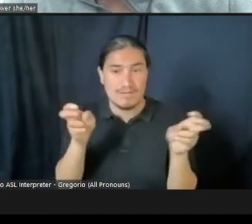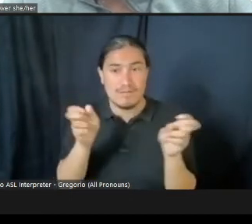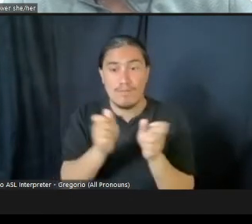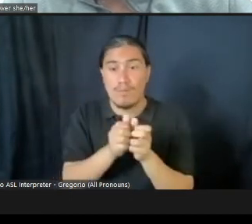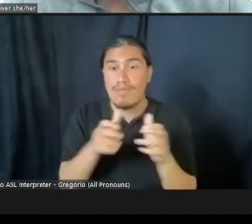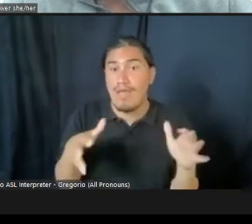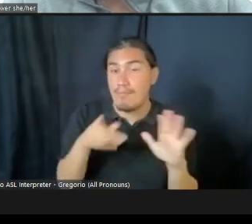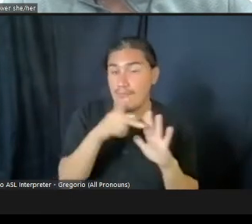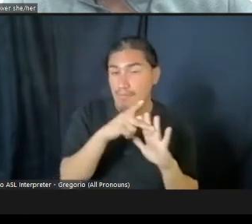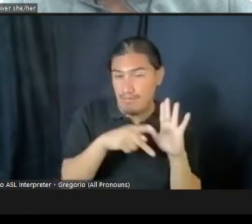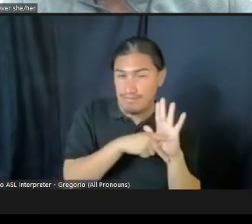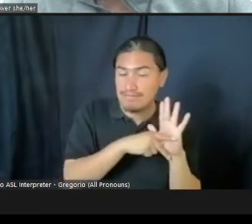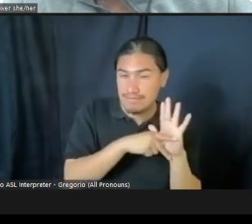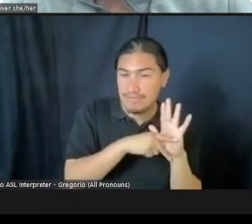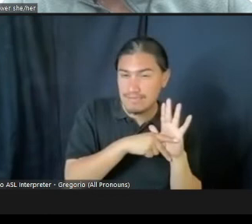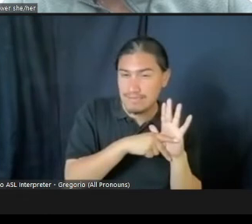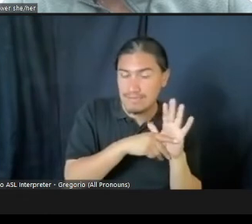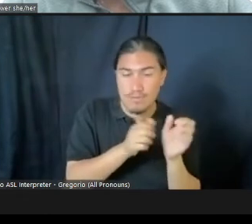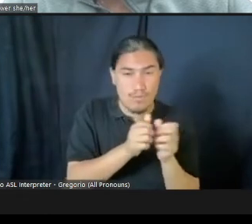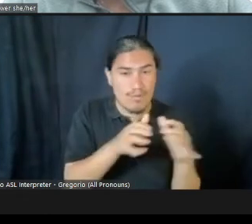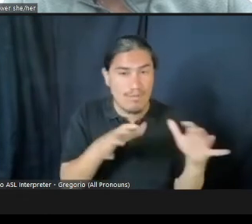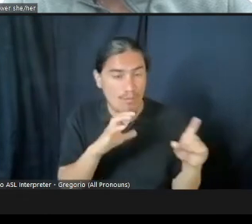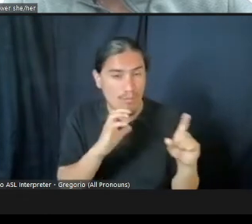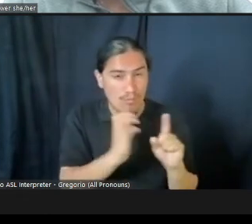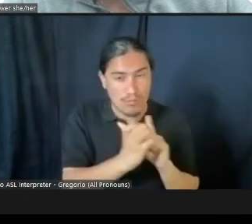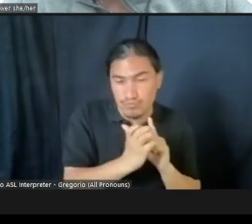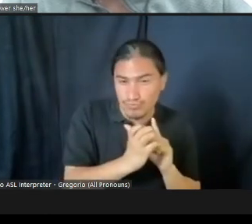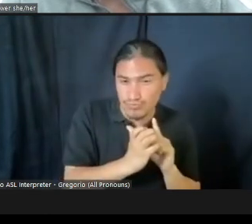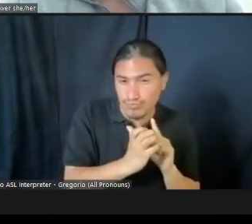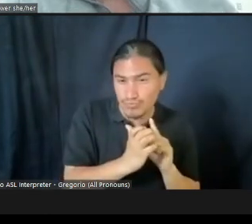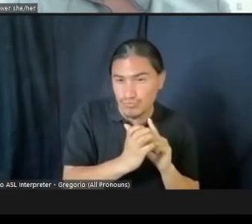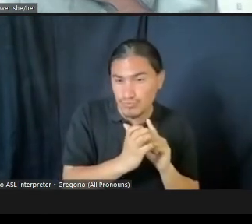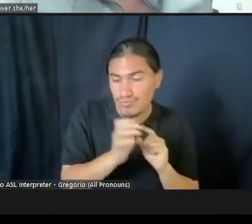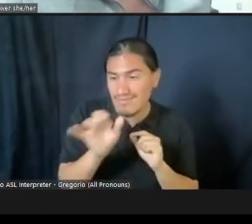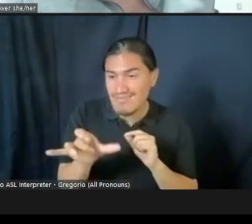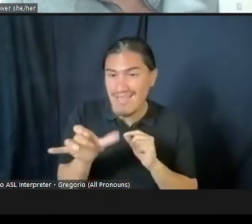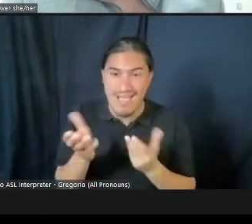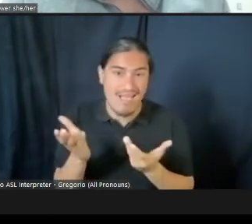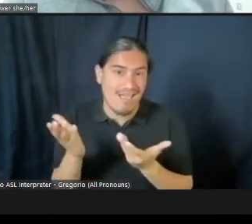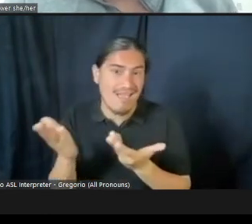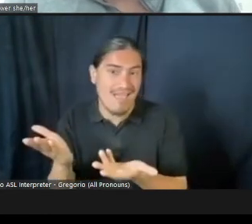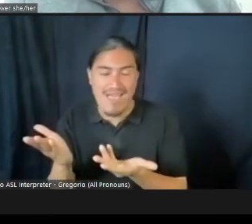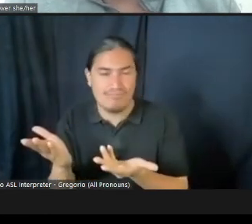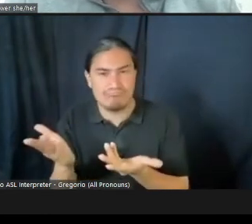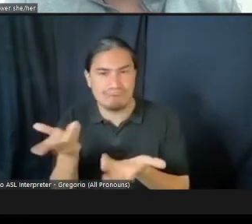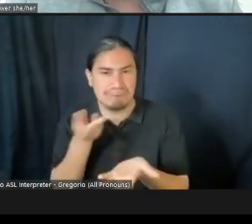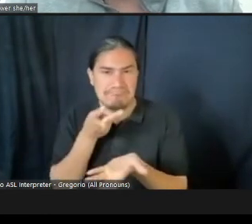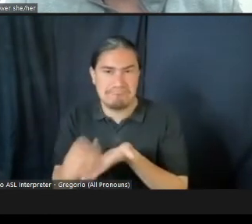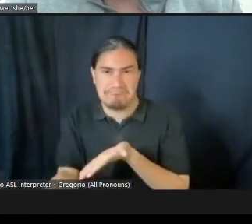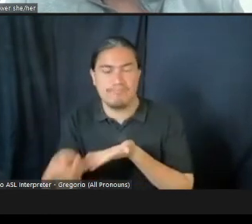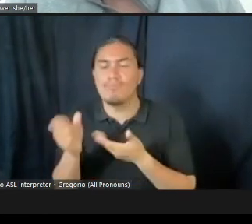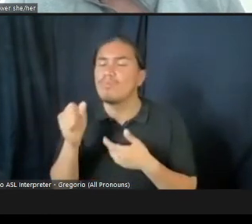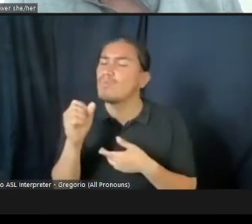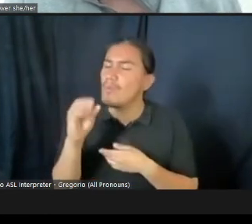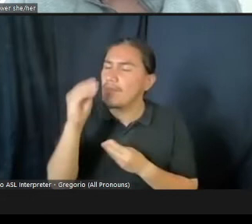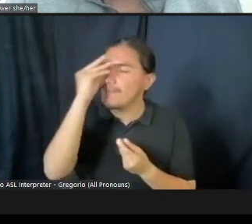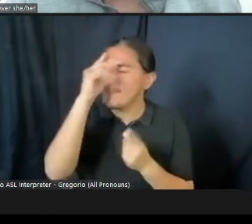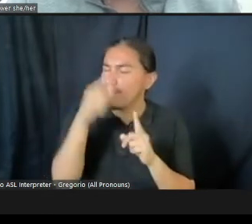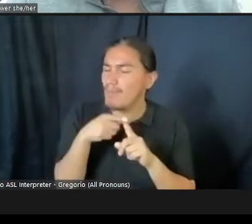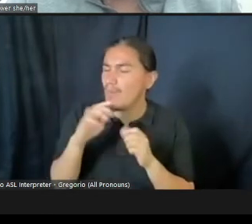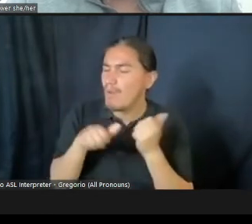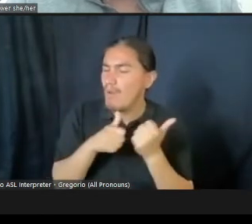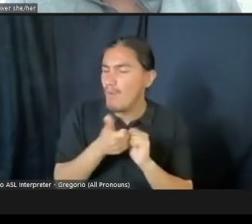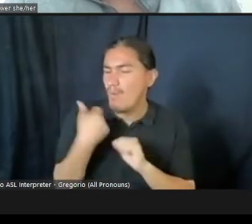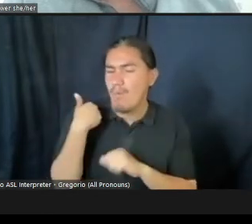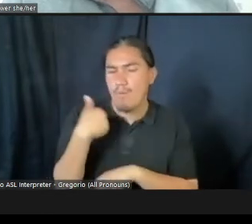policy, without culture, the signal doesn't actually do the job. So I'm thinking about how all of us